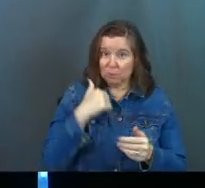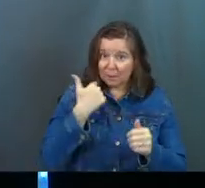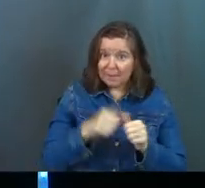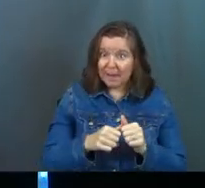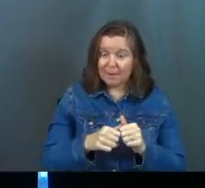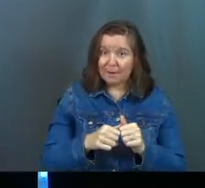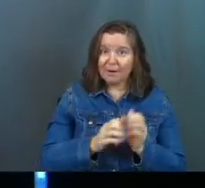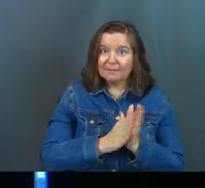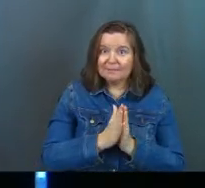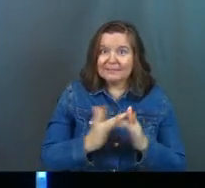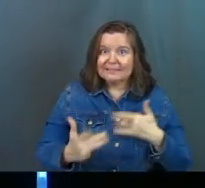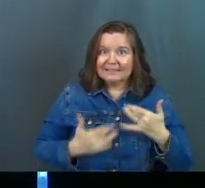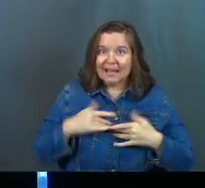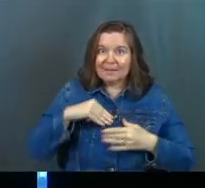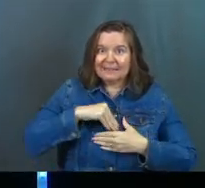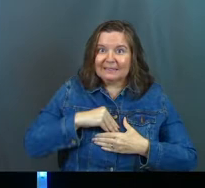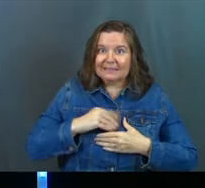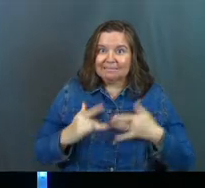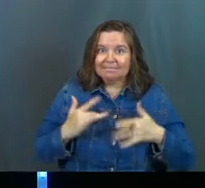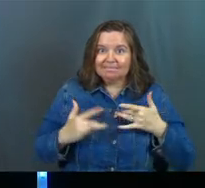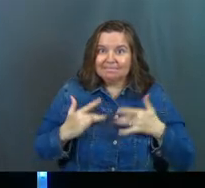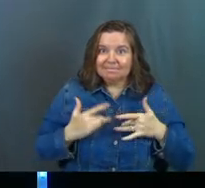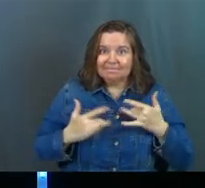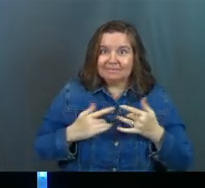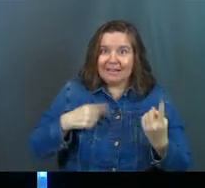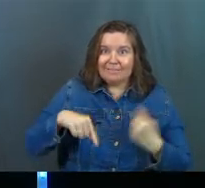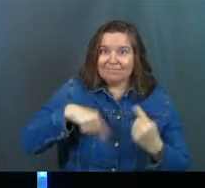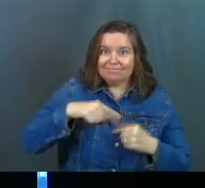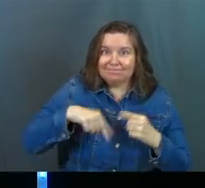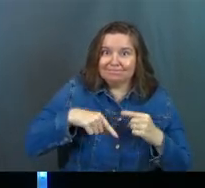was back when you were in love?